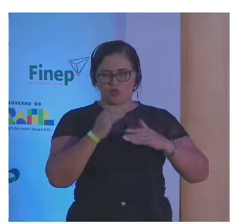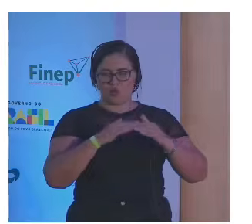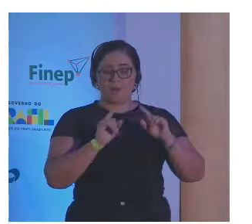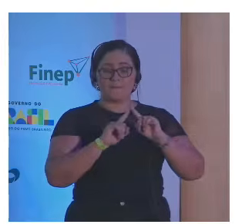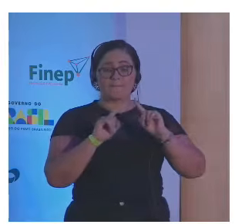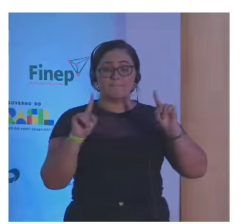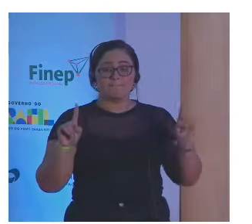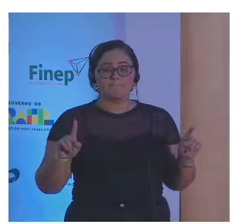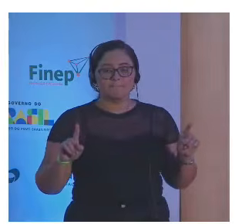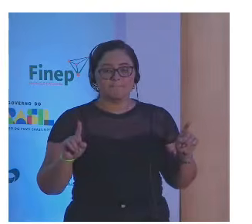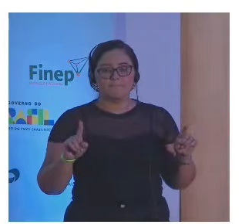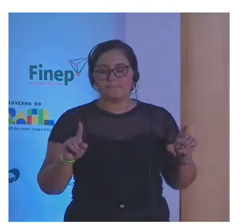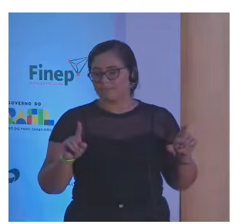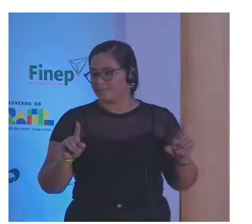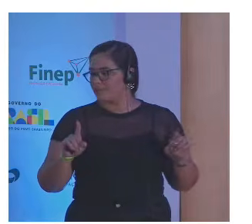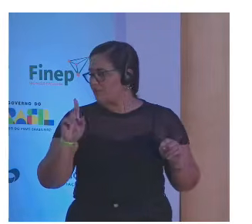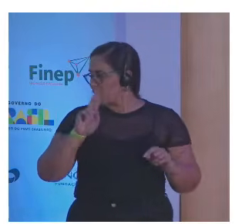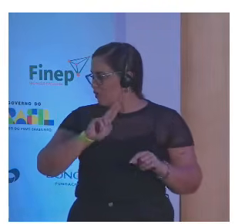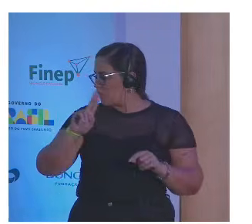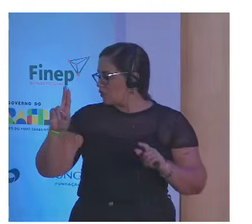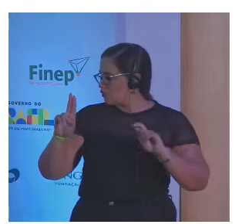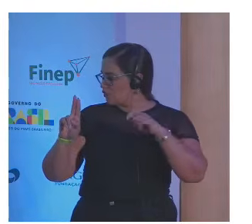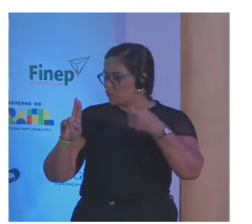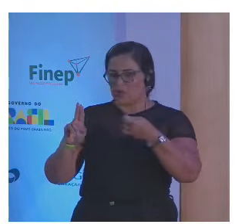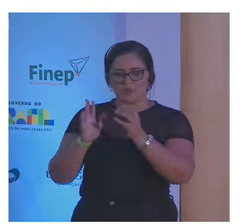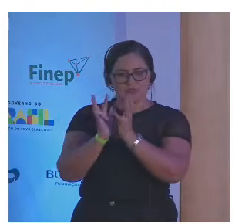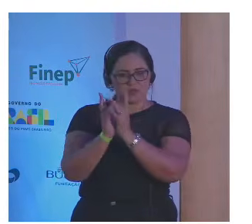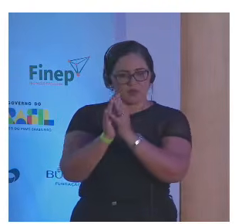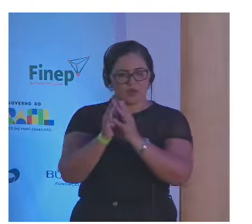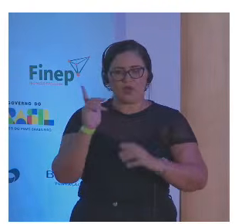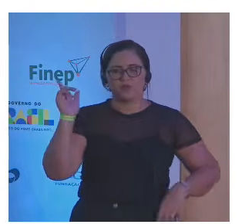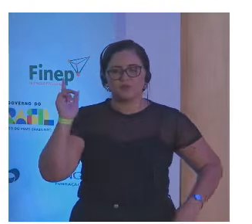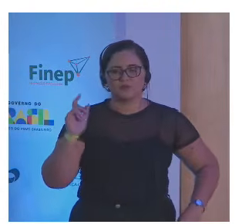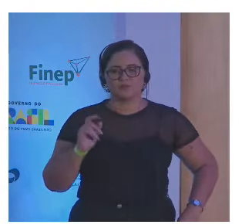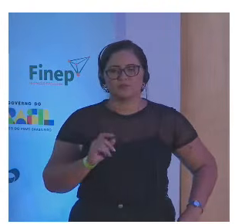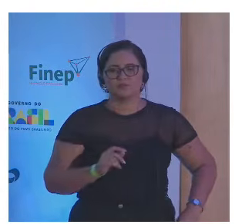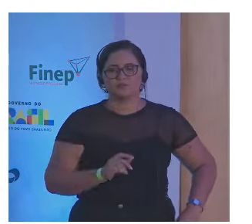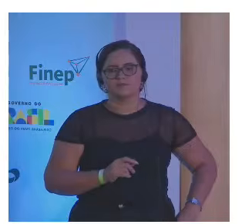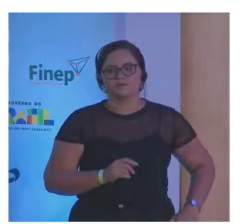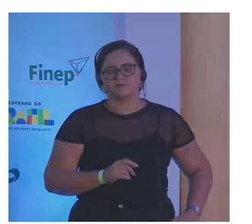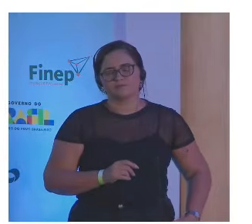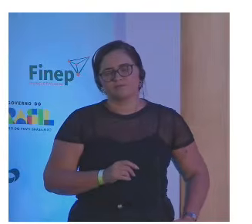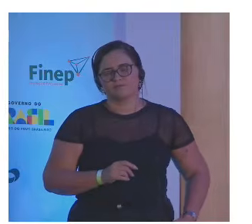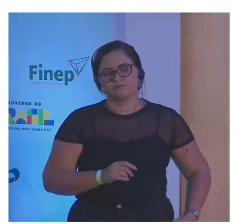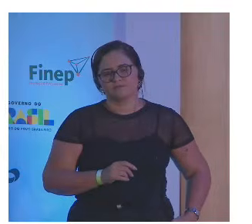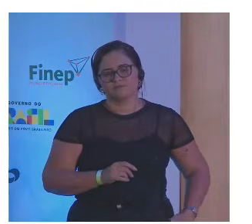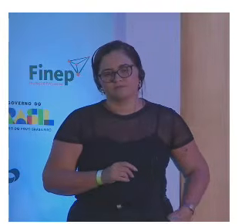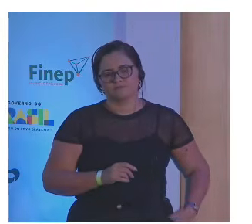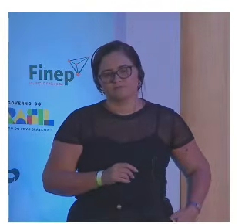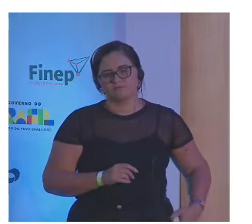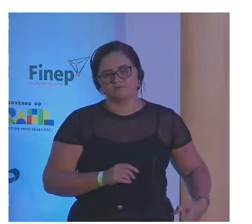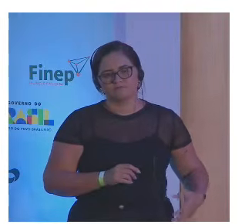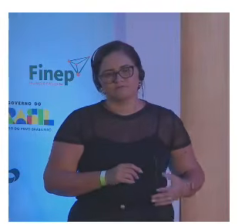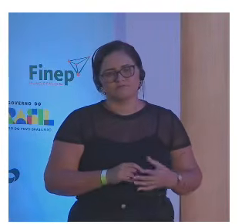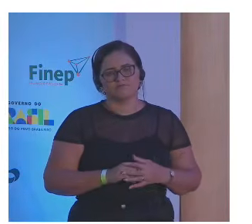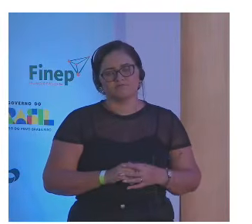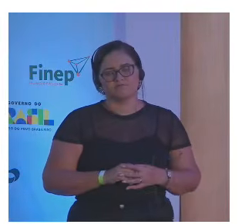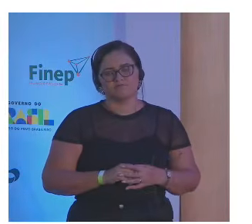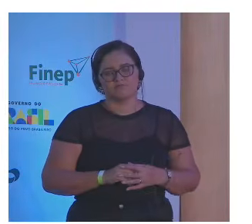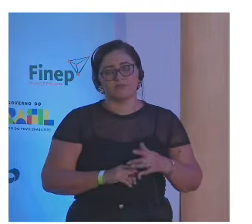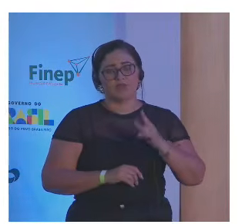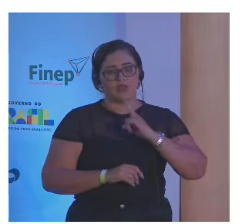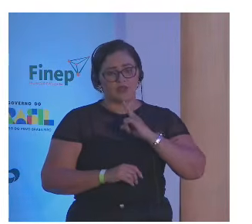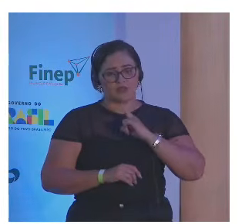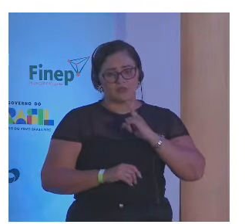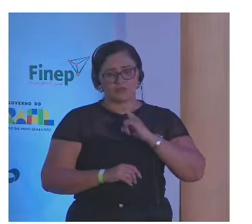to many of you, things that you already know much better. It consists of a holobiont, which is the polyps themselves